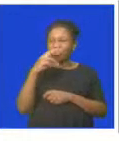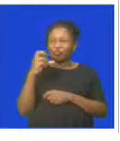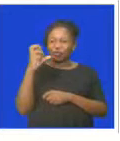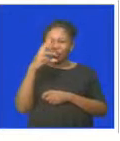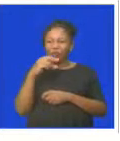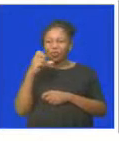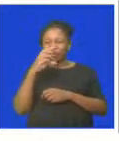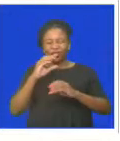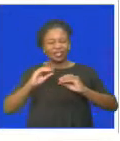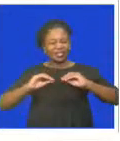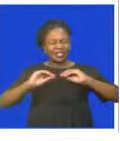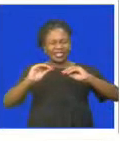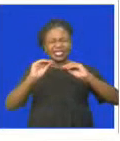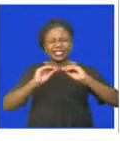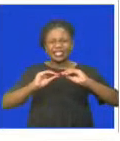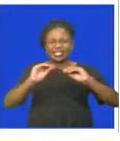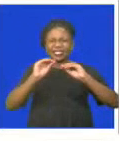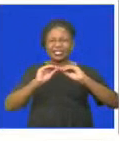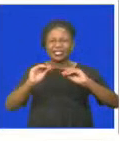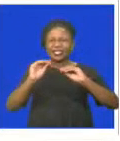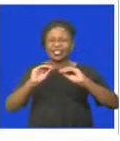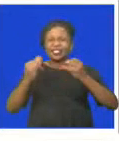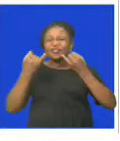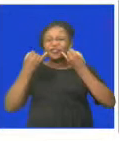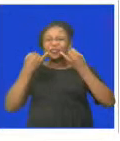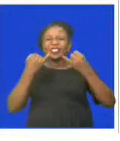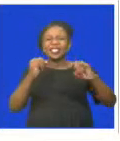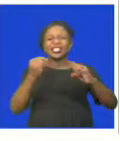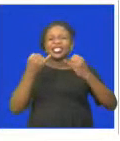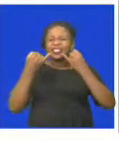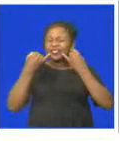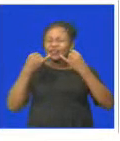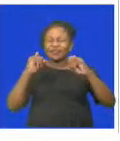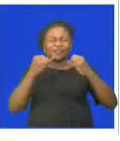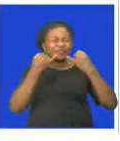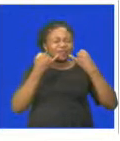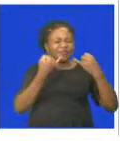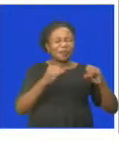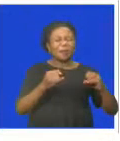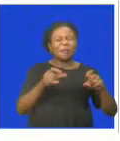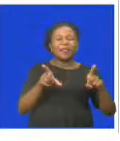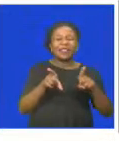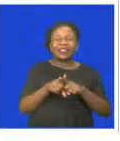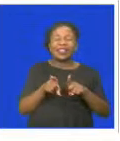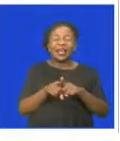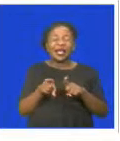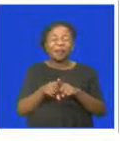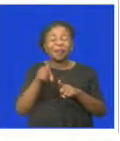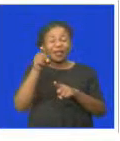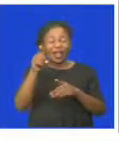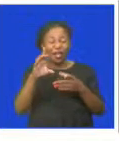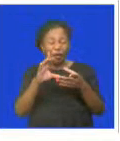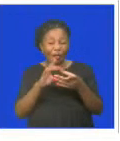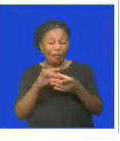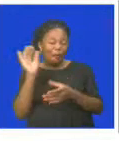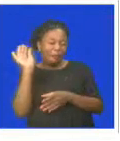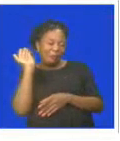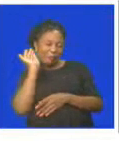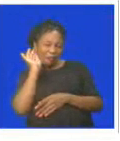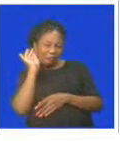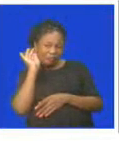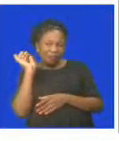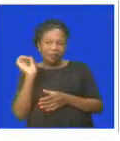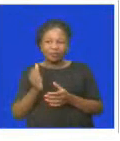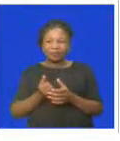educate, and entertain the listeners or viewers at home.